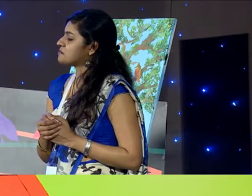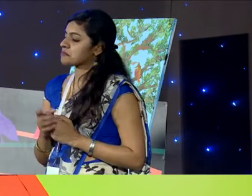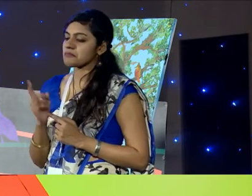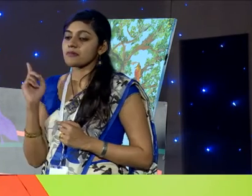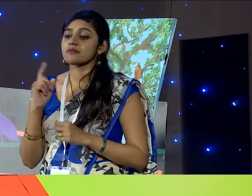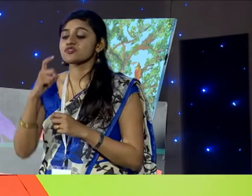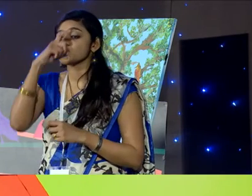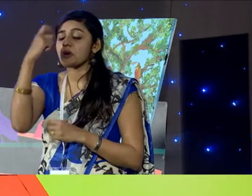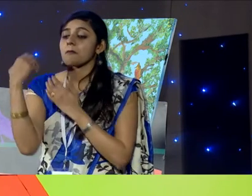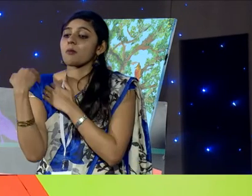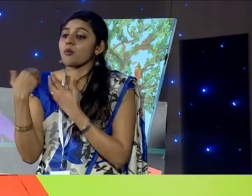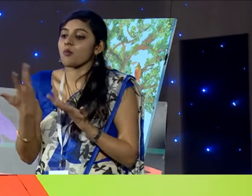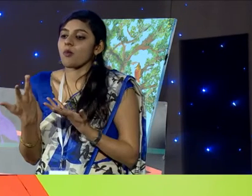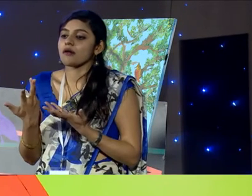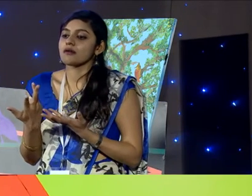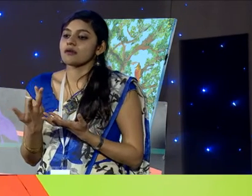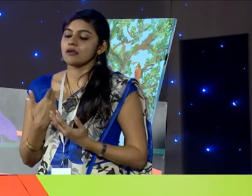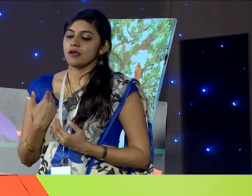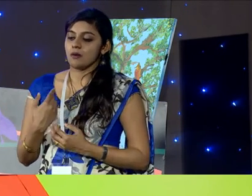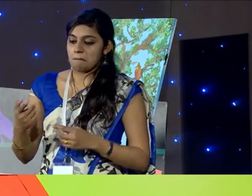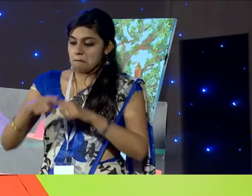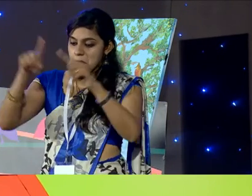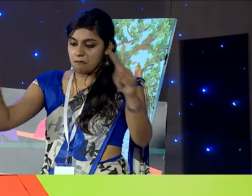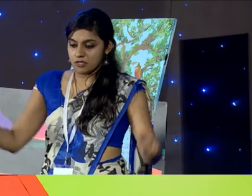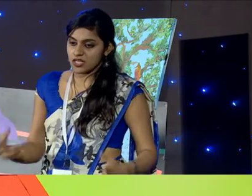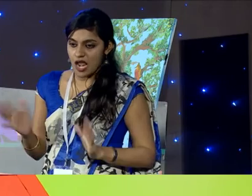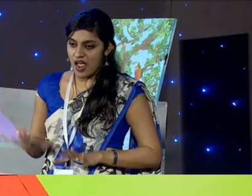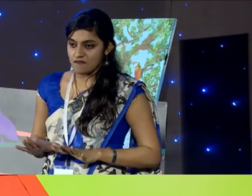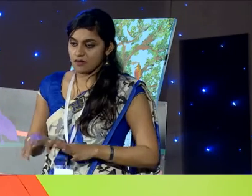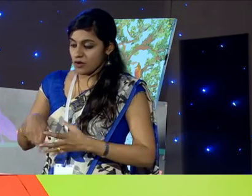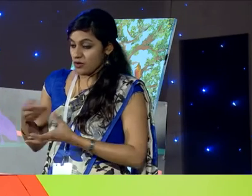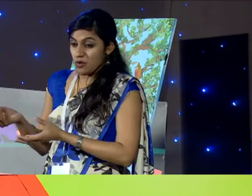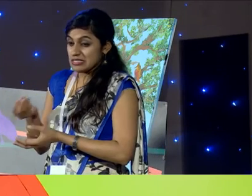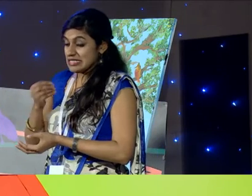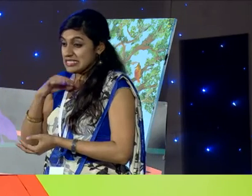crockery, cutlery, and so on. So it's really a horrible job.